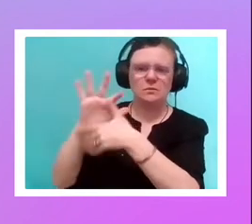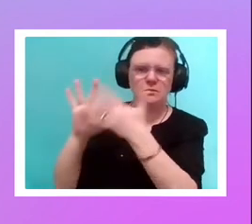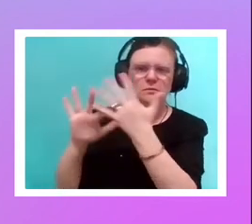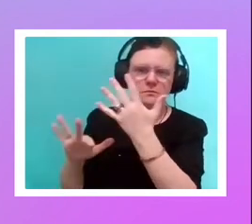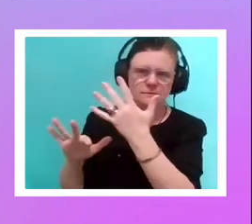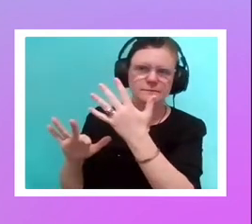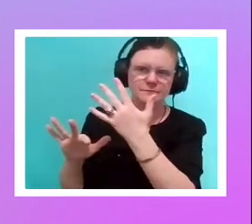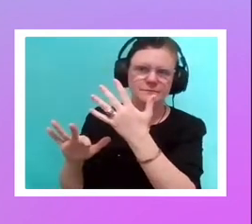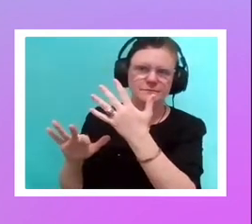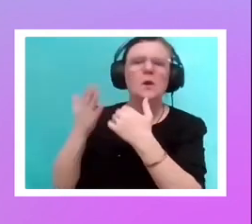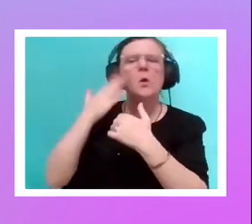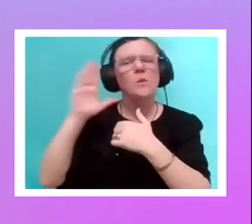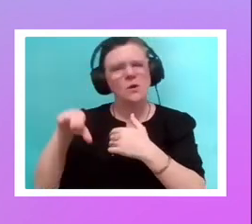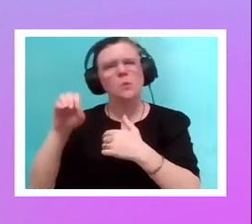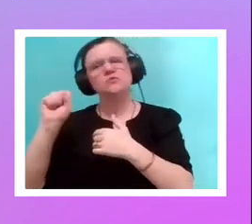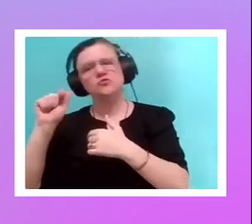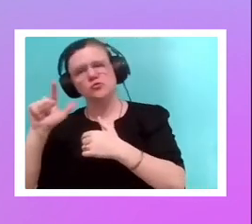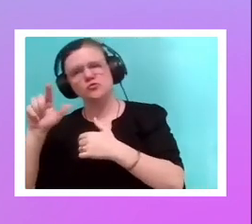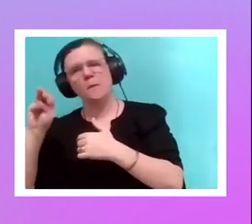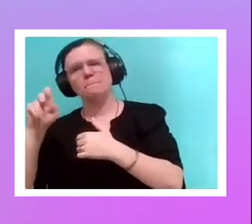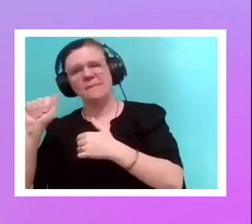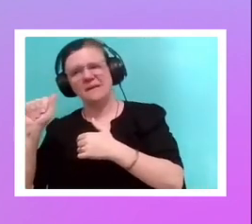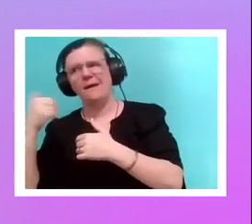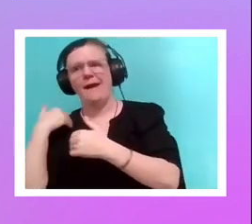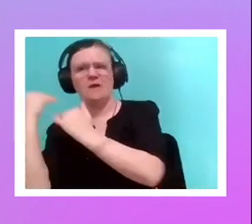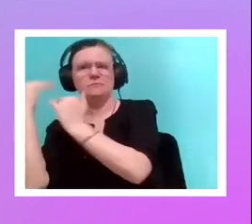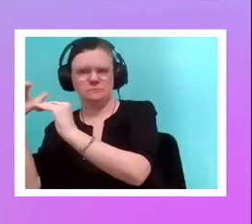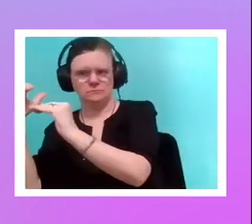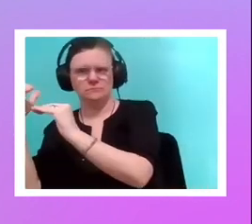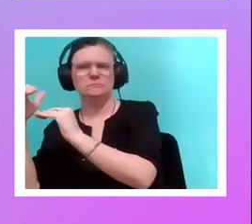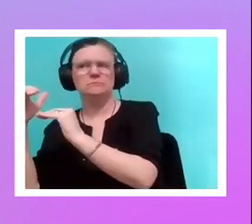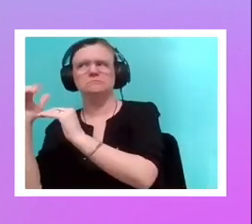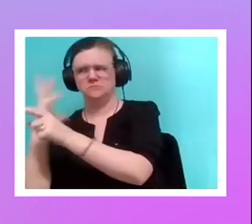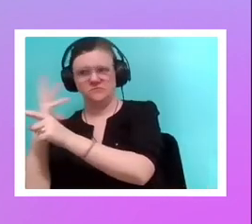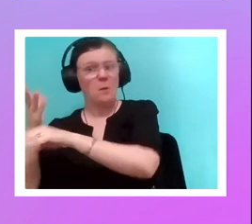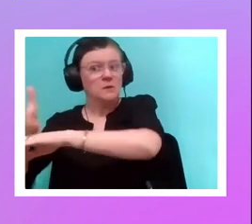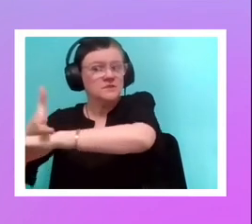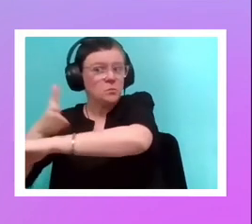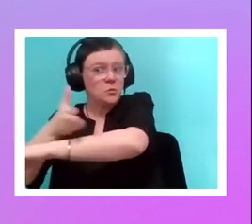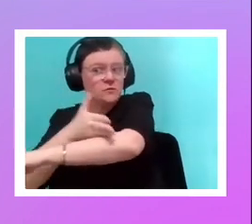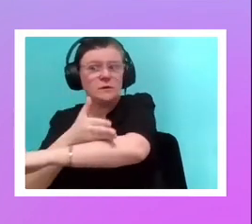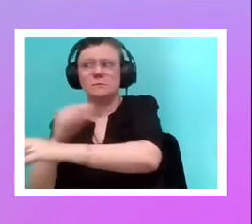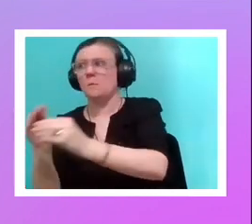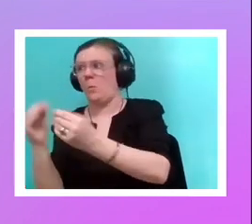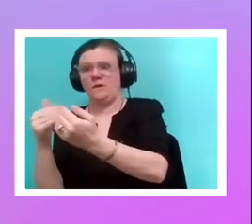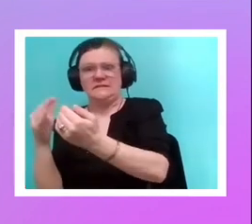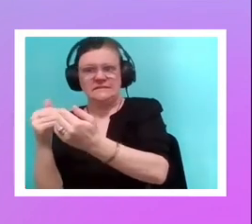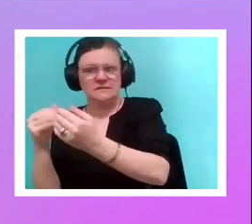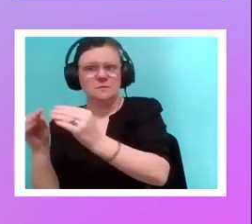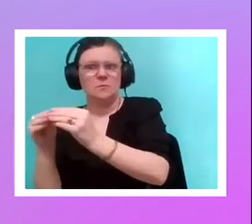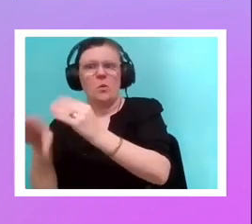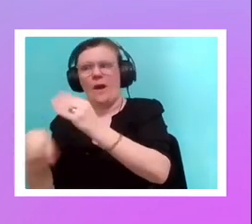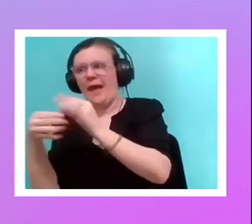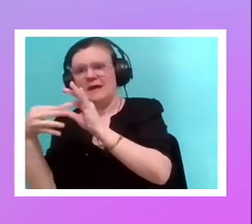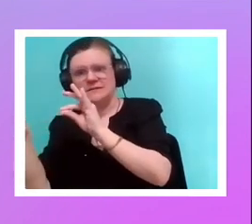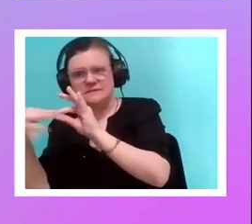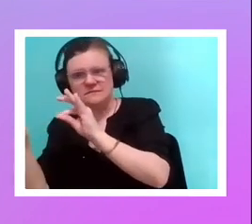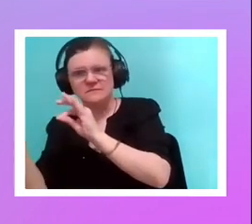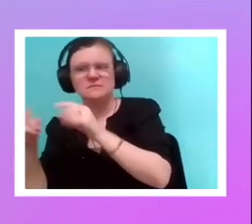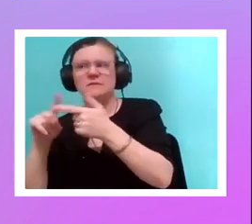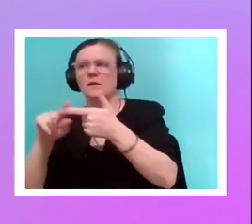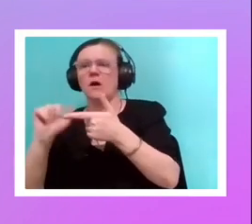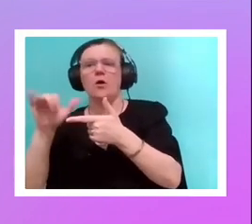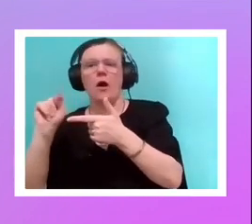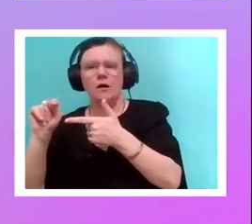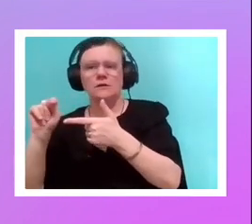the constraints of the social media tools, which are obviously improving all the time. It's now much easier to add alternative text to images and